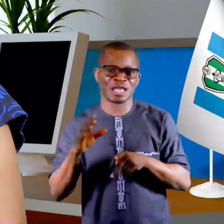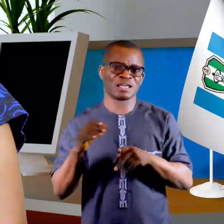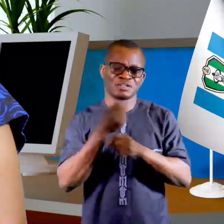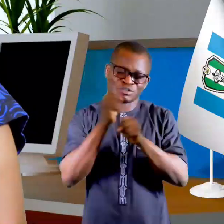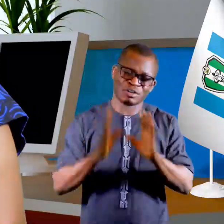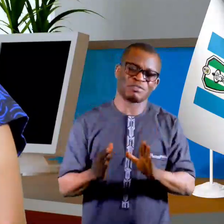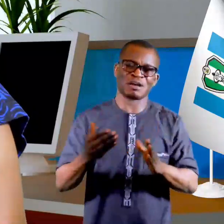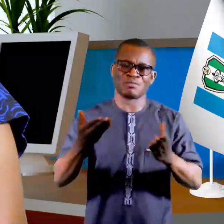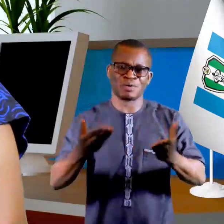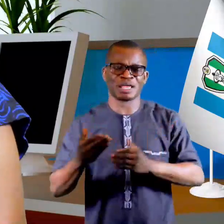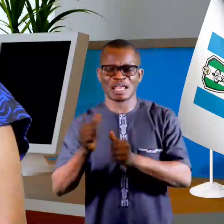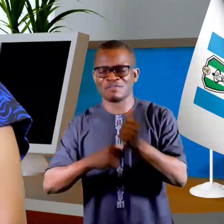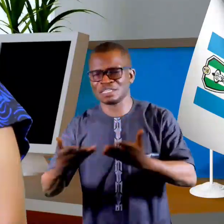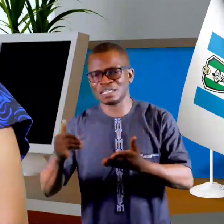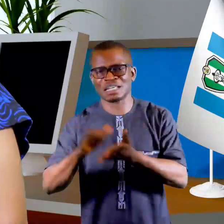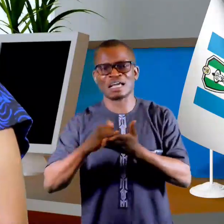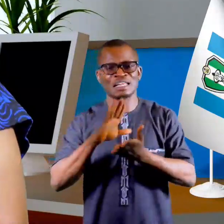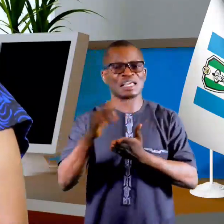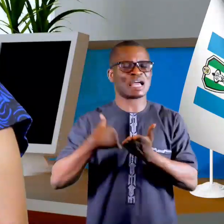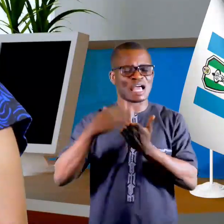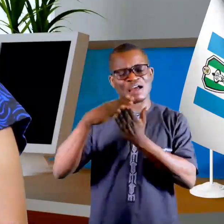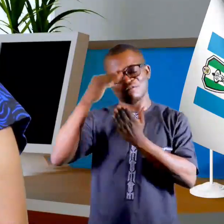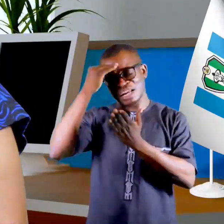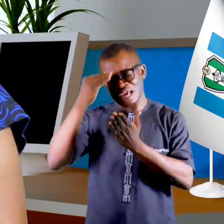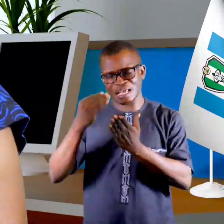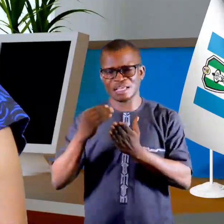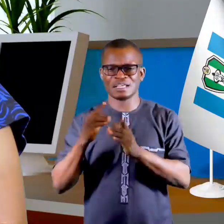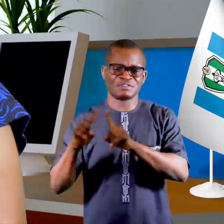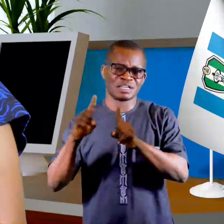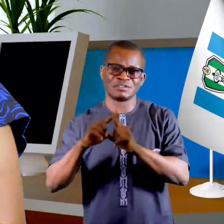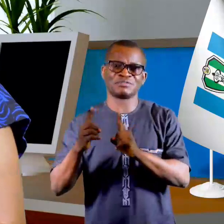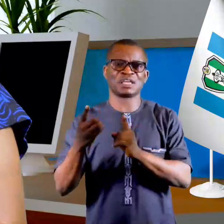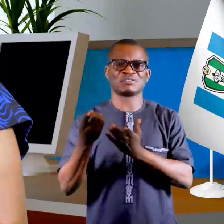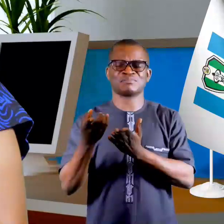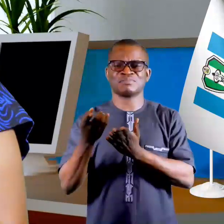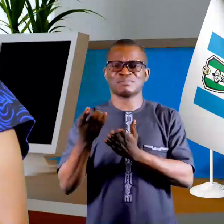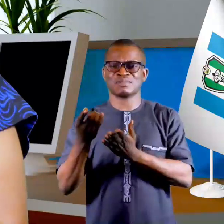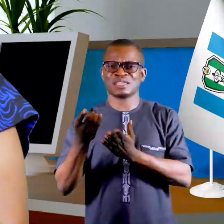crafts in terms of what they've learned through skill acquisition,